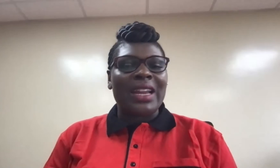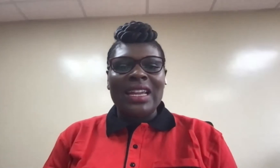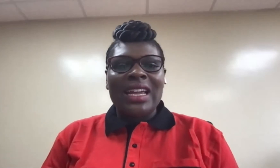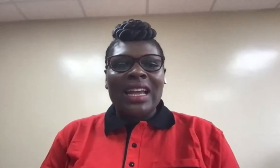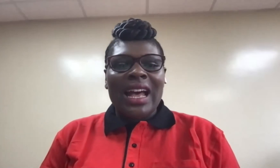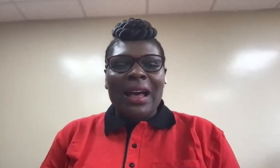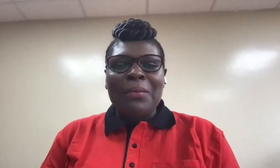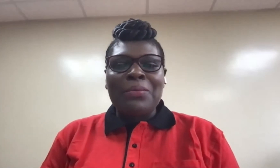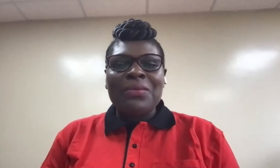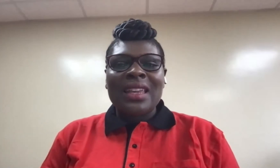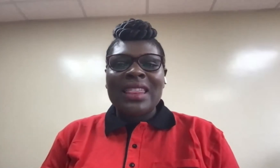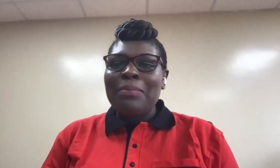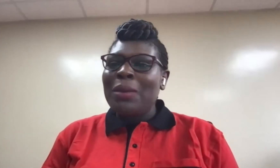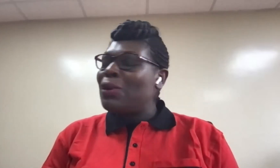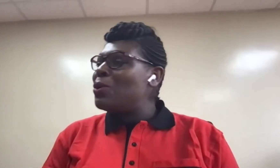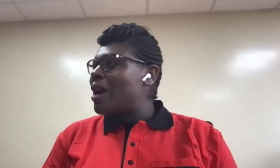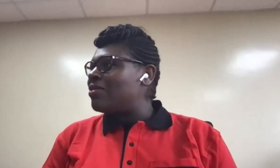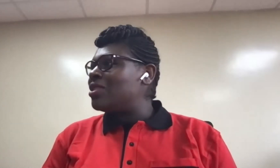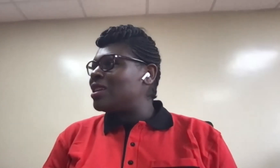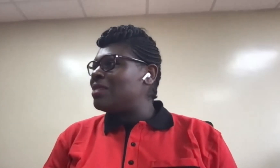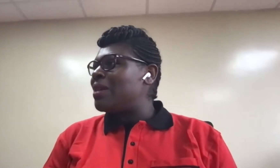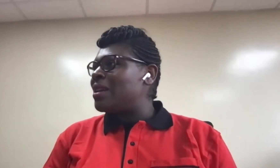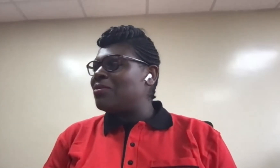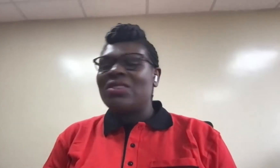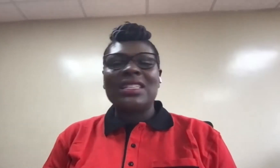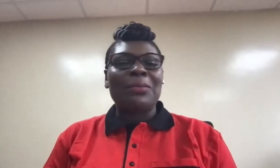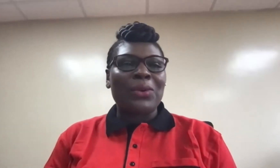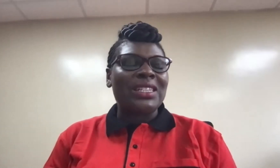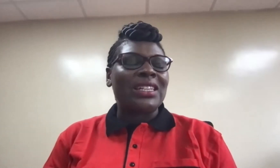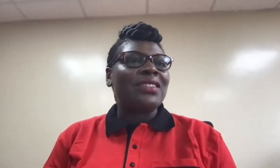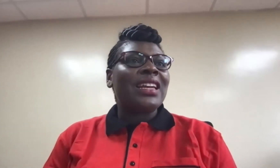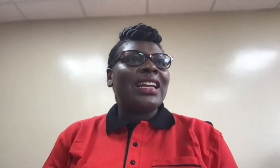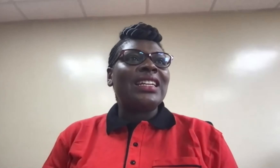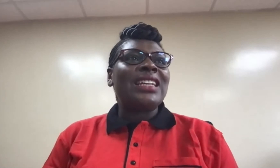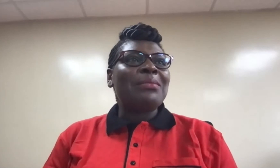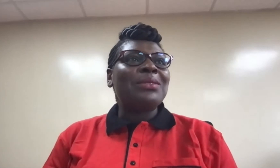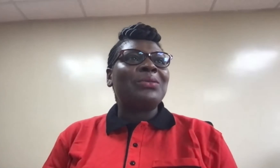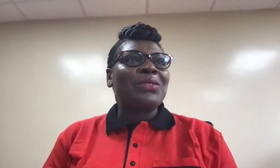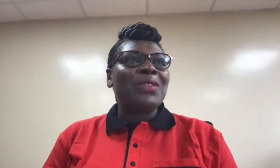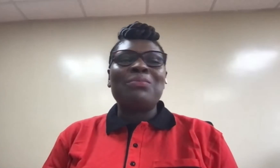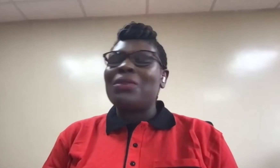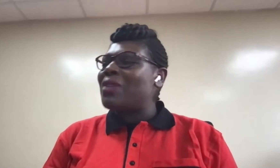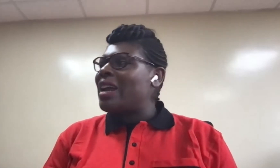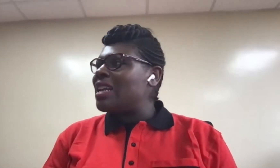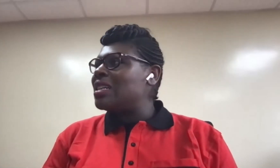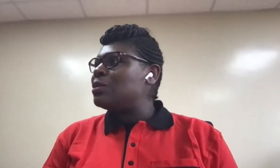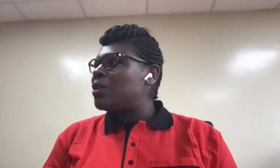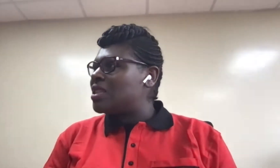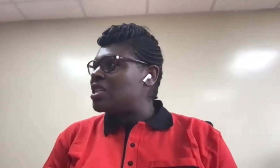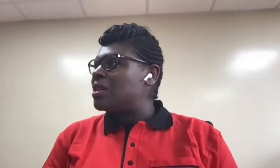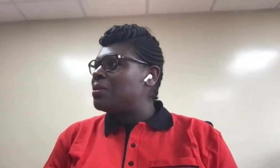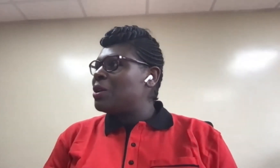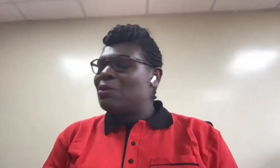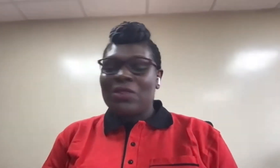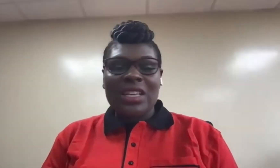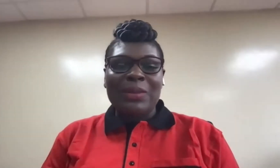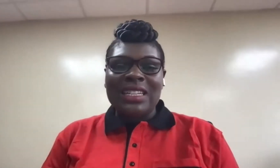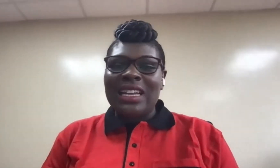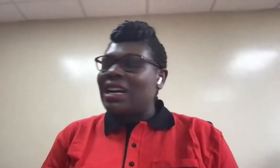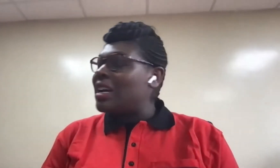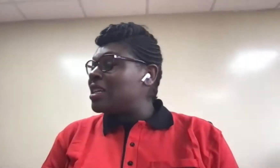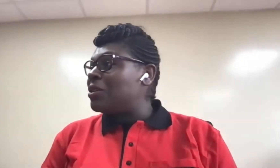category, there are people who have actually been very supportive in terms of even providing sponsorship for